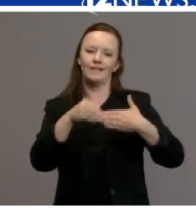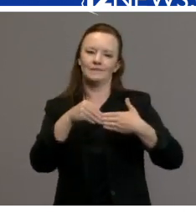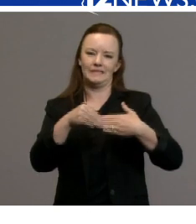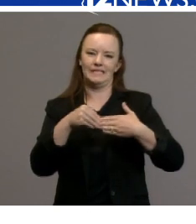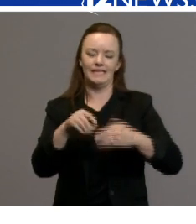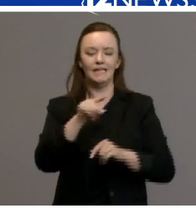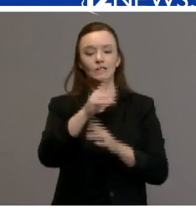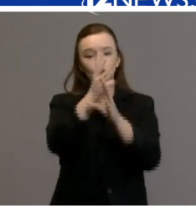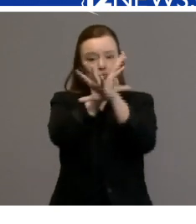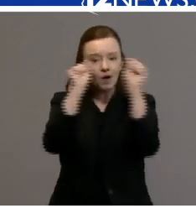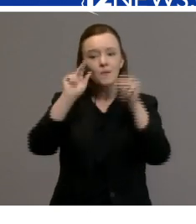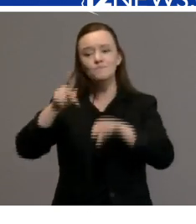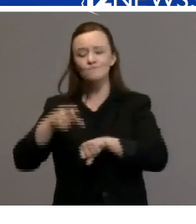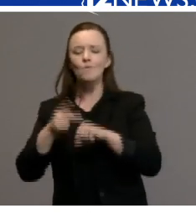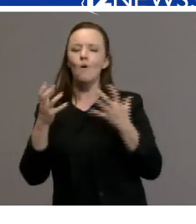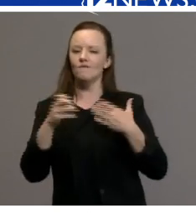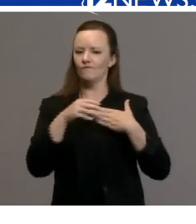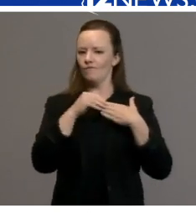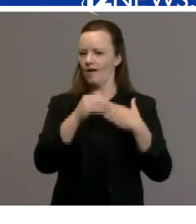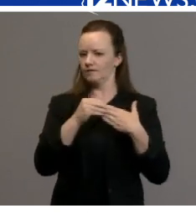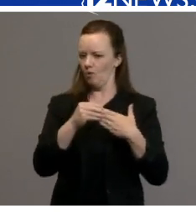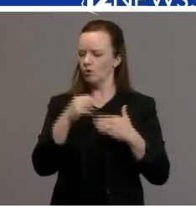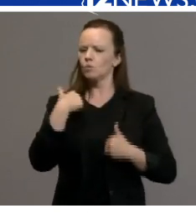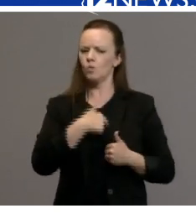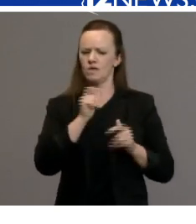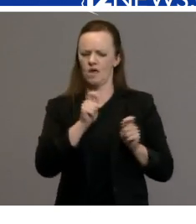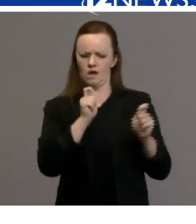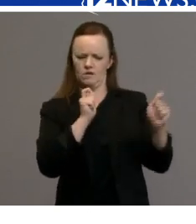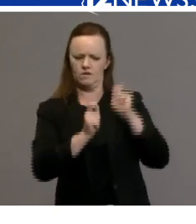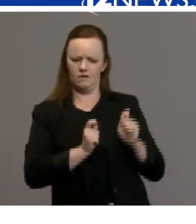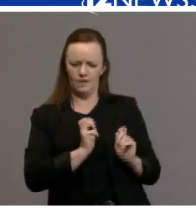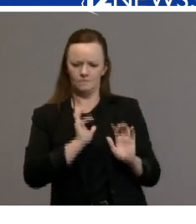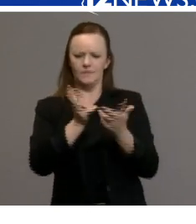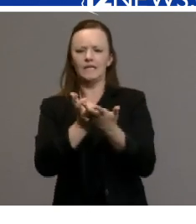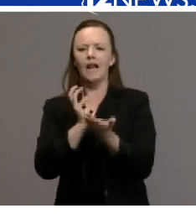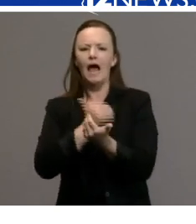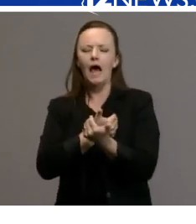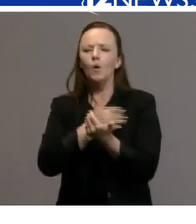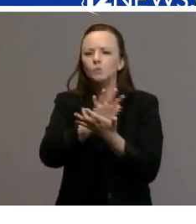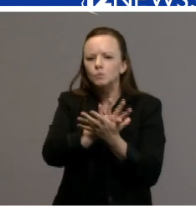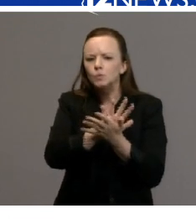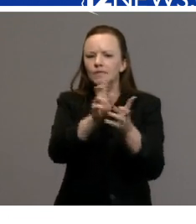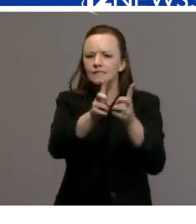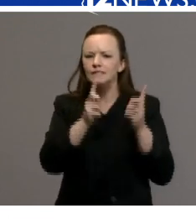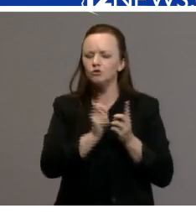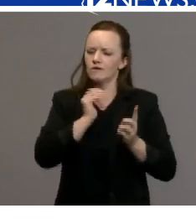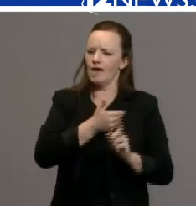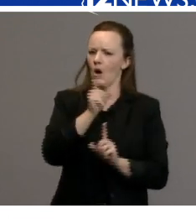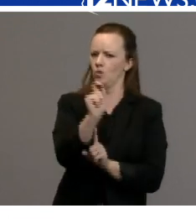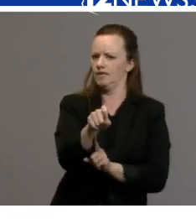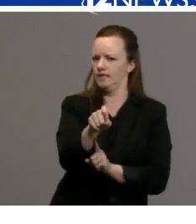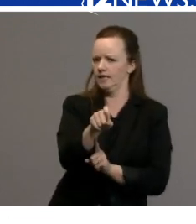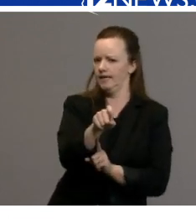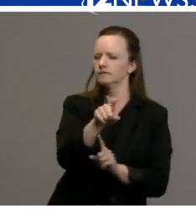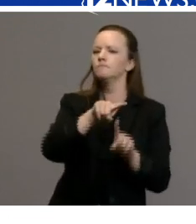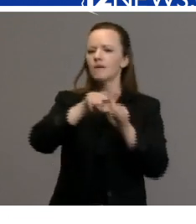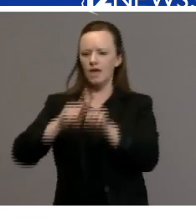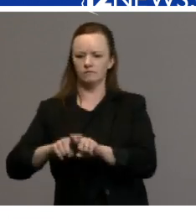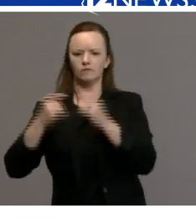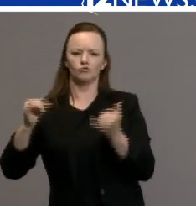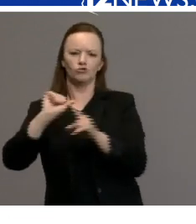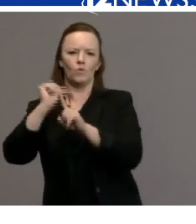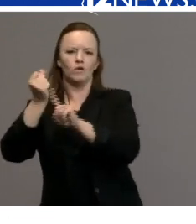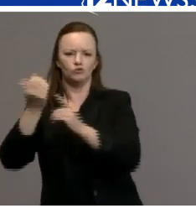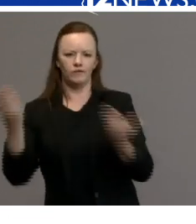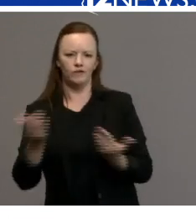the specific school district and the situation that we still have in the state of Arizona. The announcement today